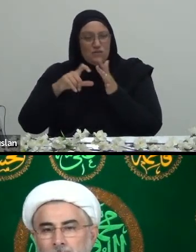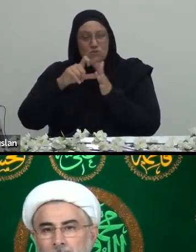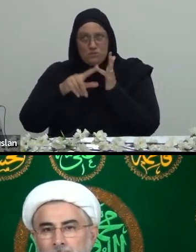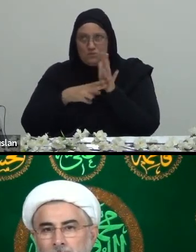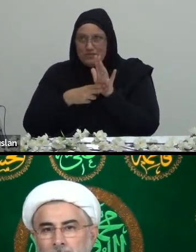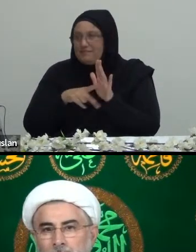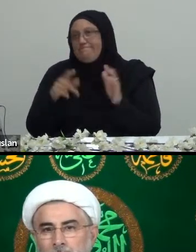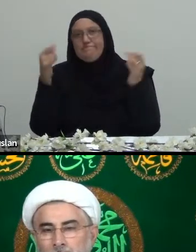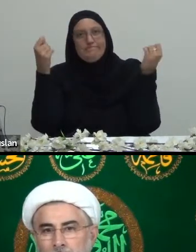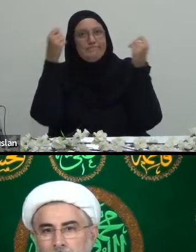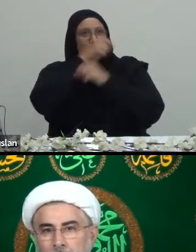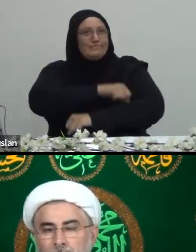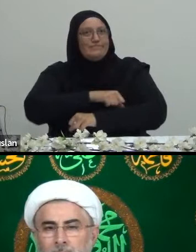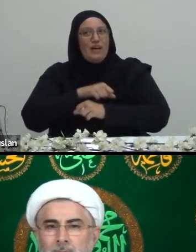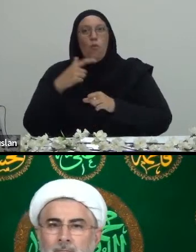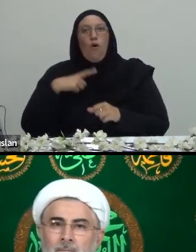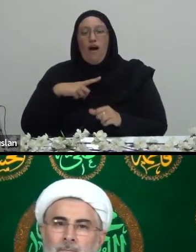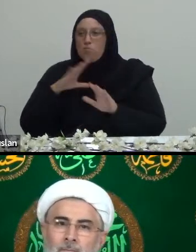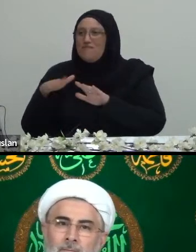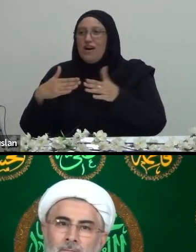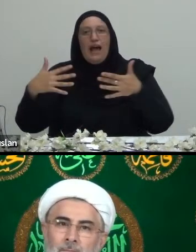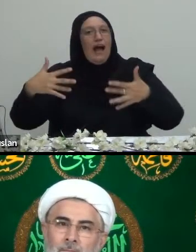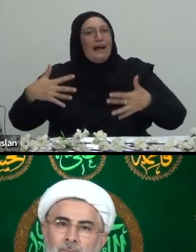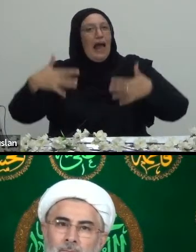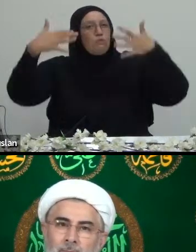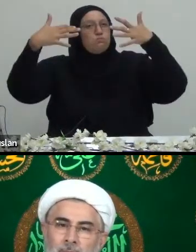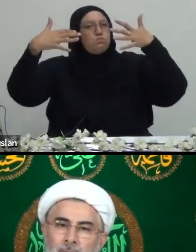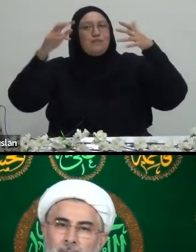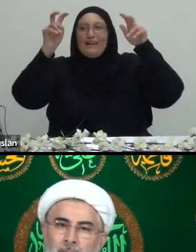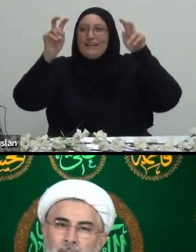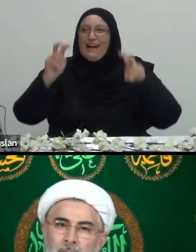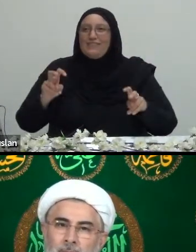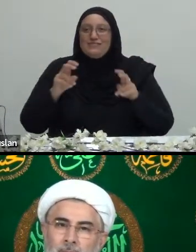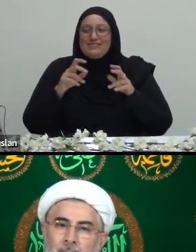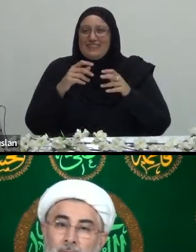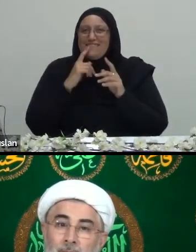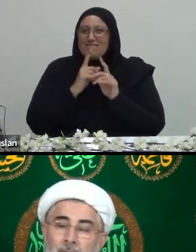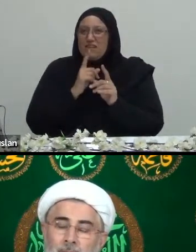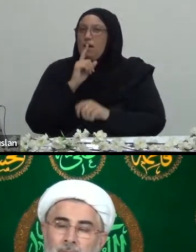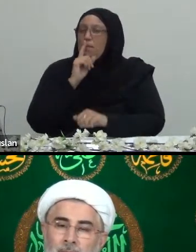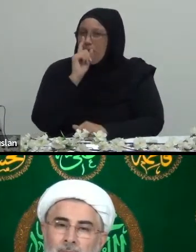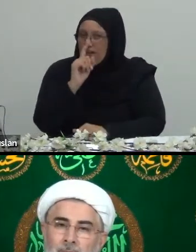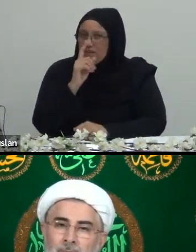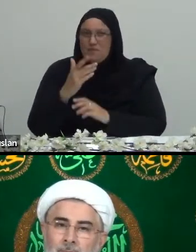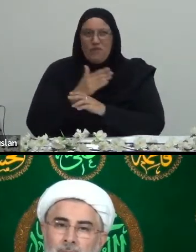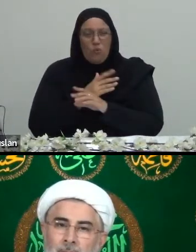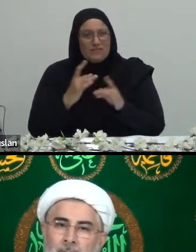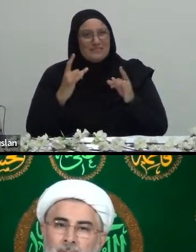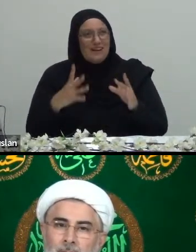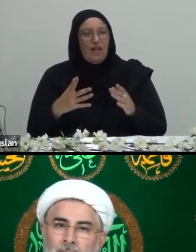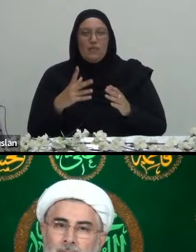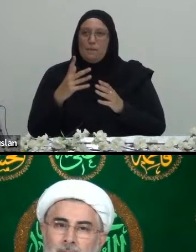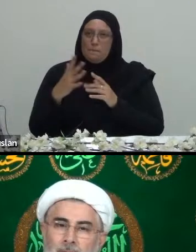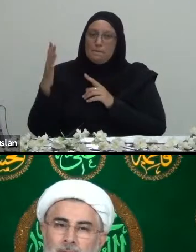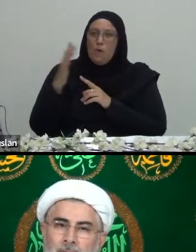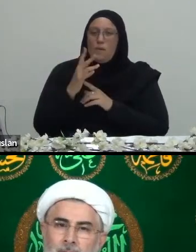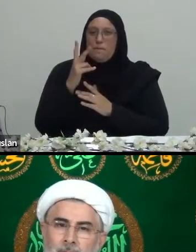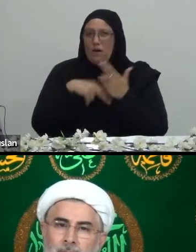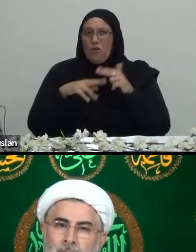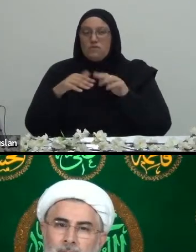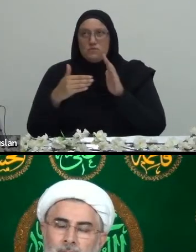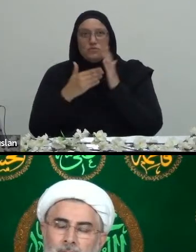community for providing accounting advice and so on. Now, before we get into the main part of this session, I must say